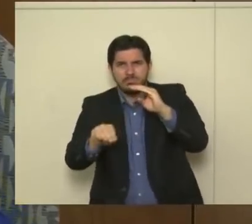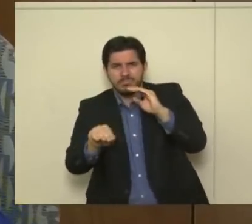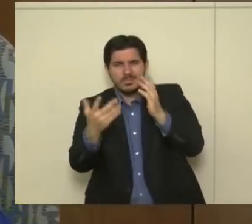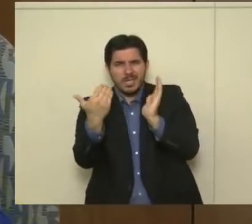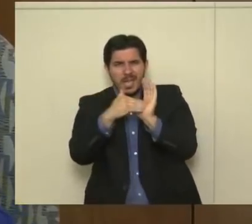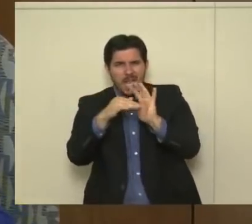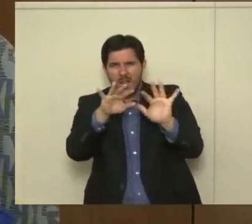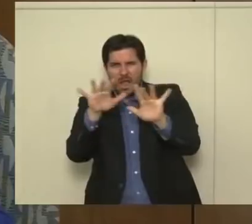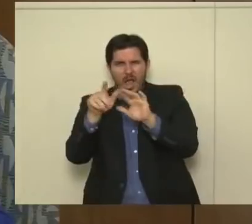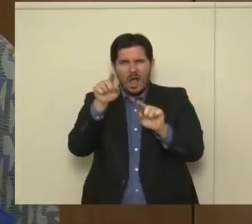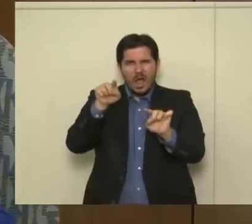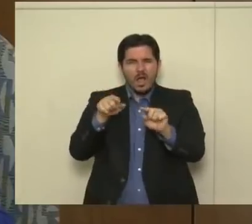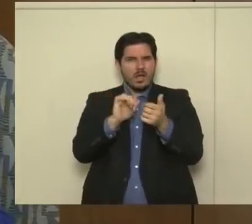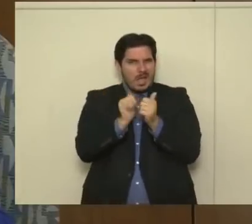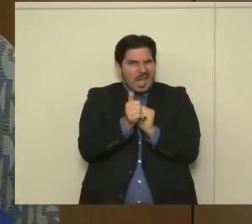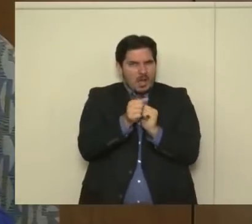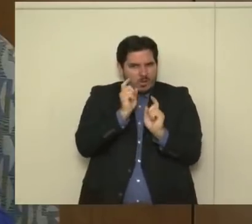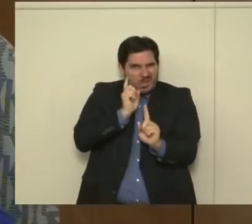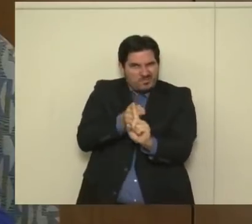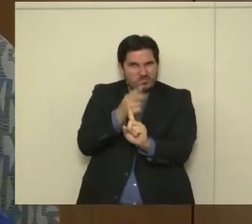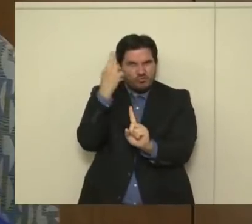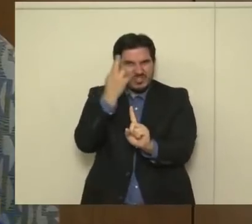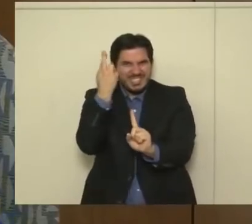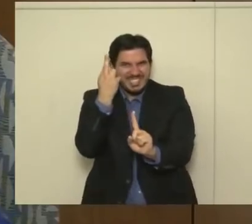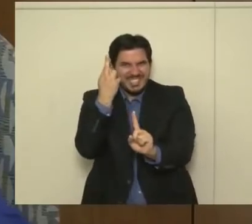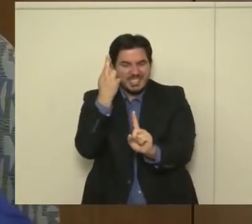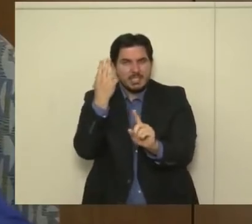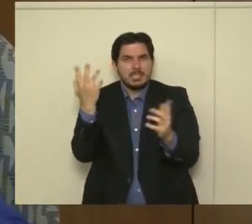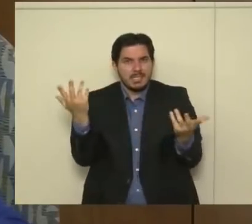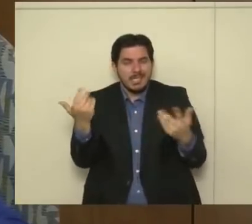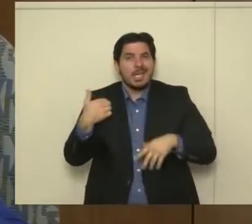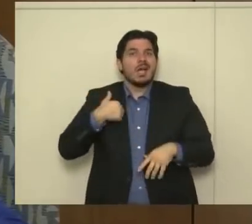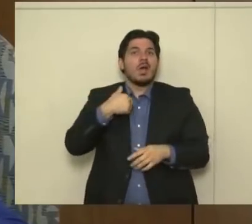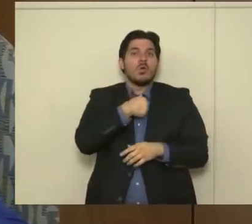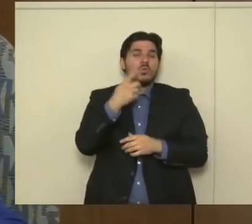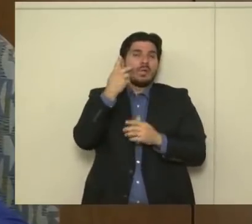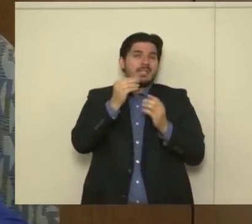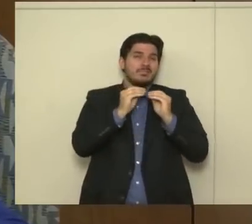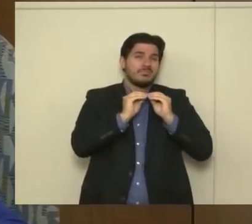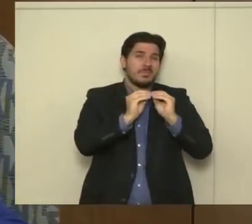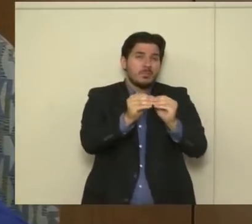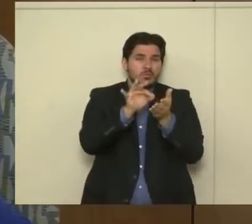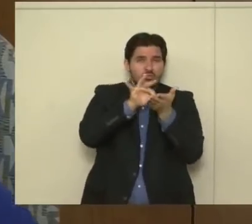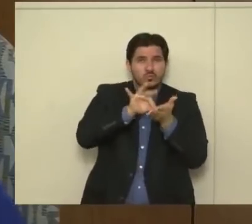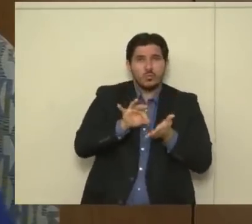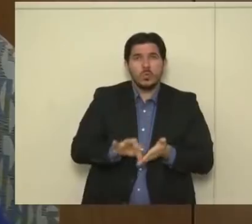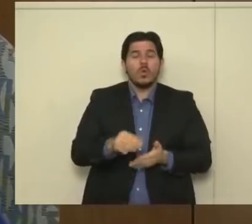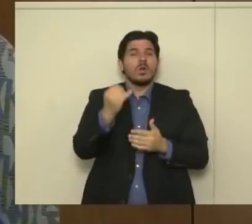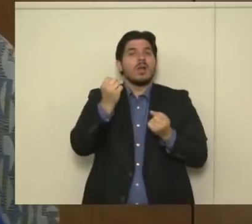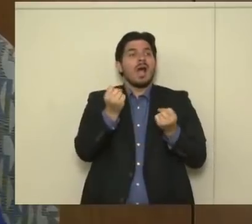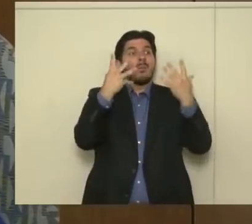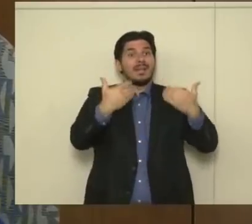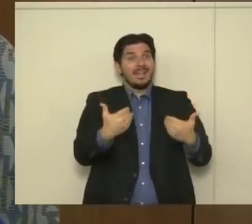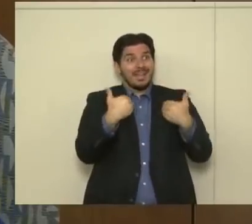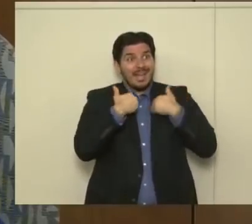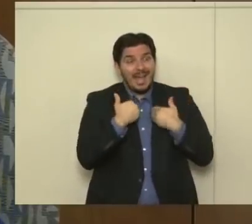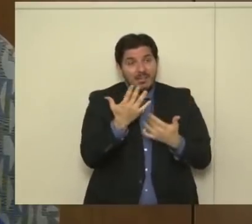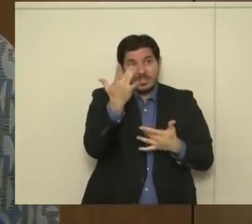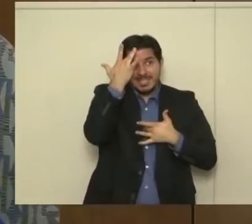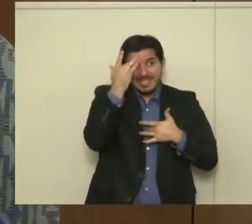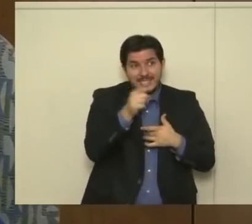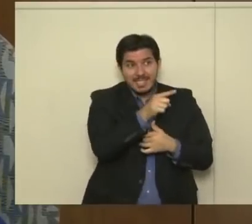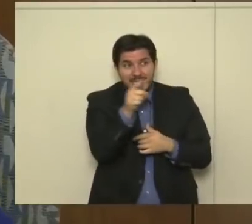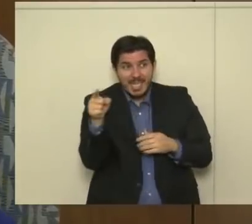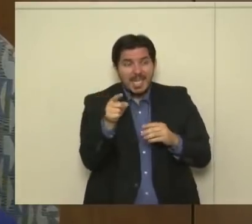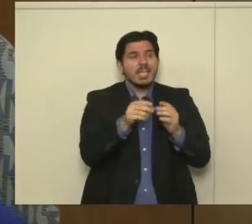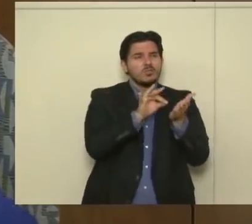the reasons that the positivity rates, we do it two ways. You saw the per 100,000, so that we can really look at this county level data